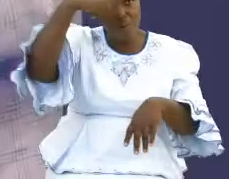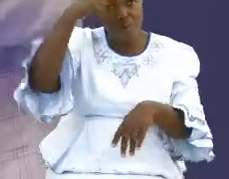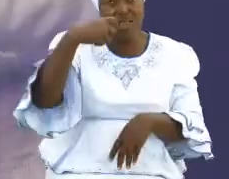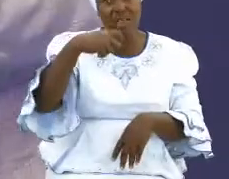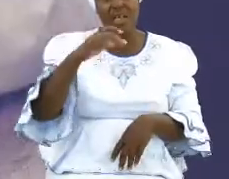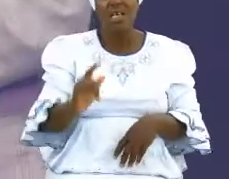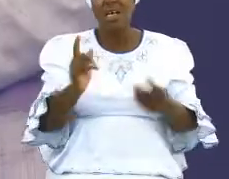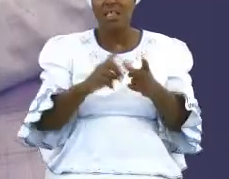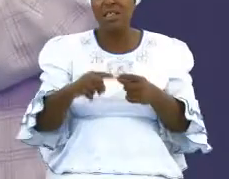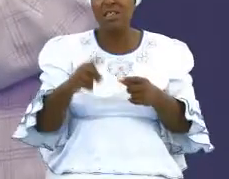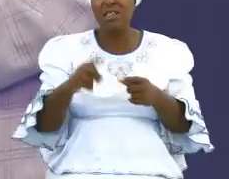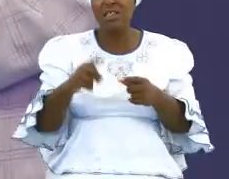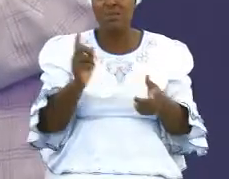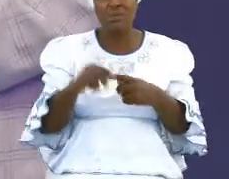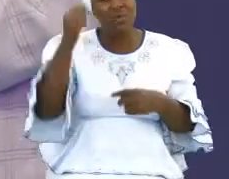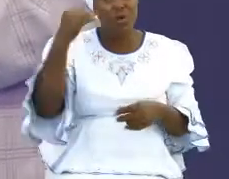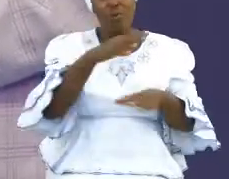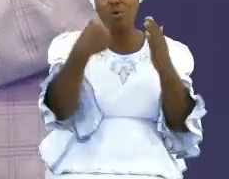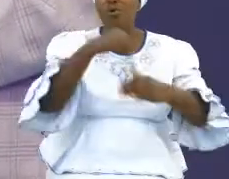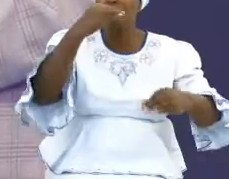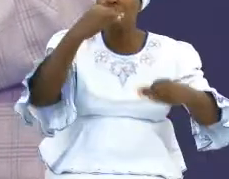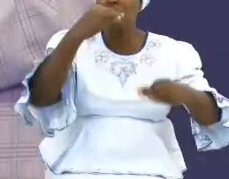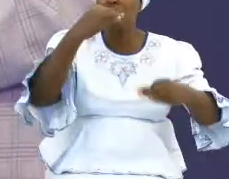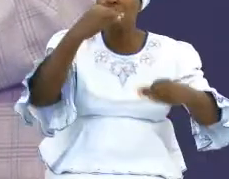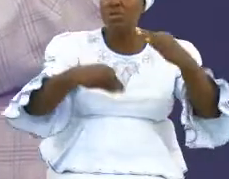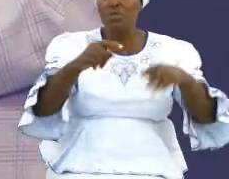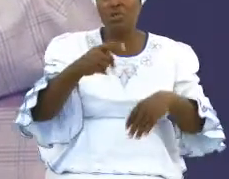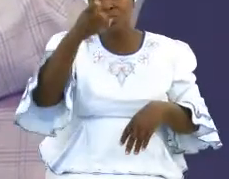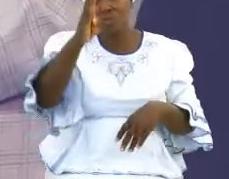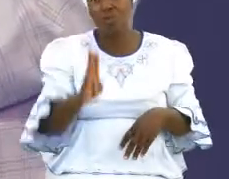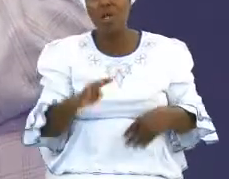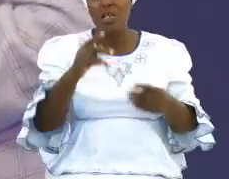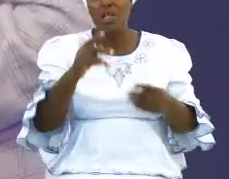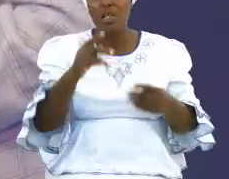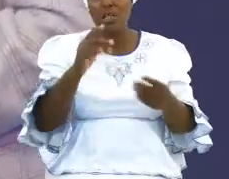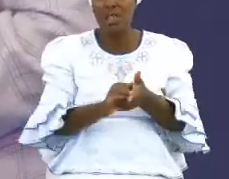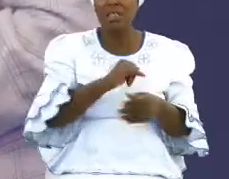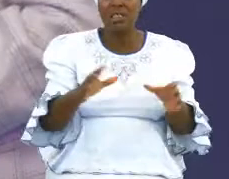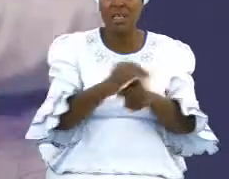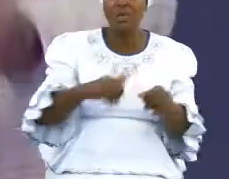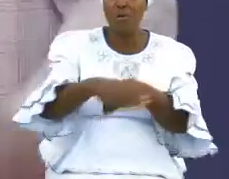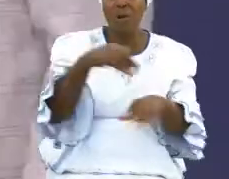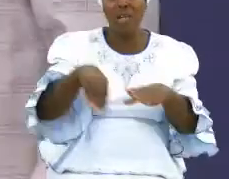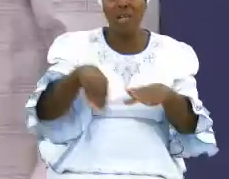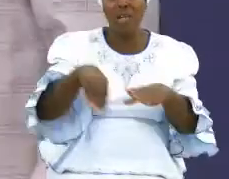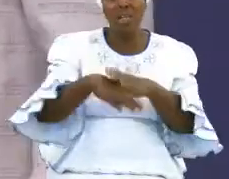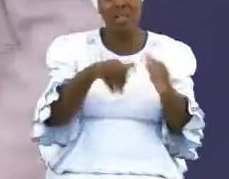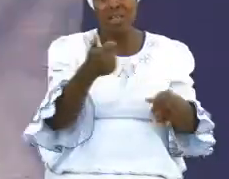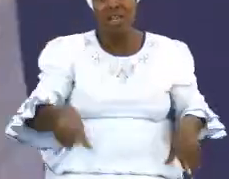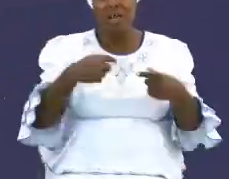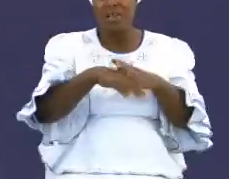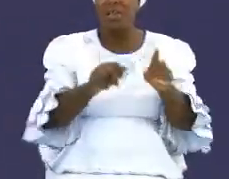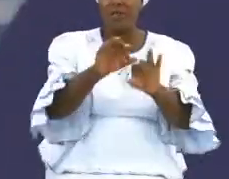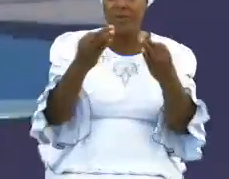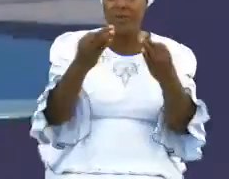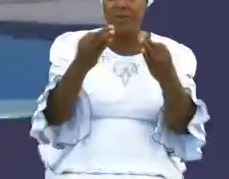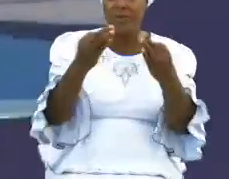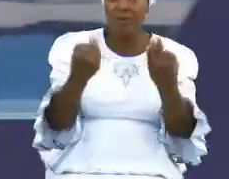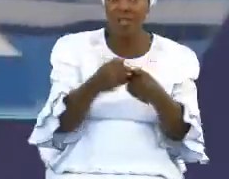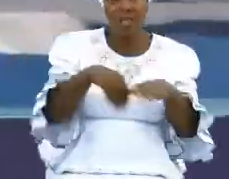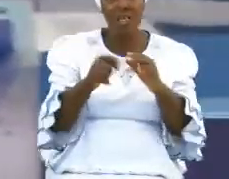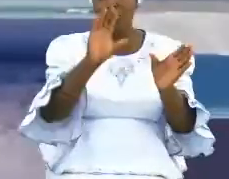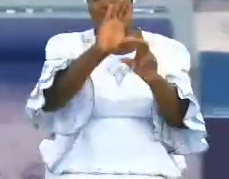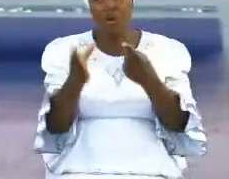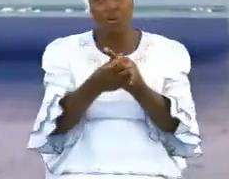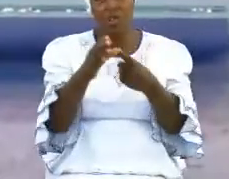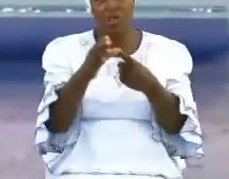and the justice of God is taking over in any life, in any family, in any community, and